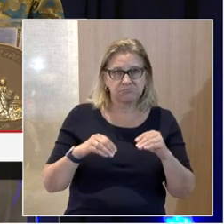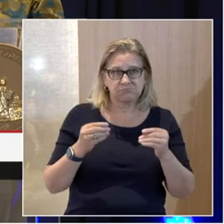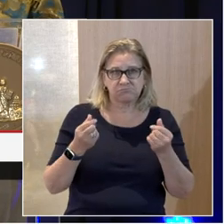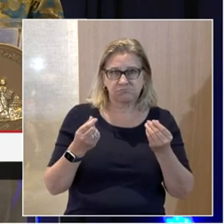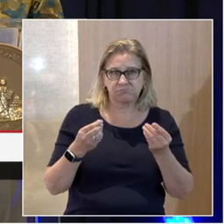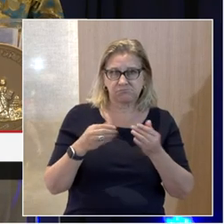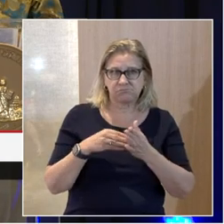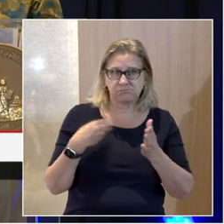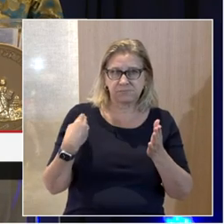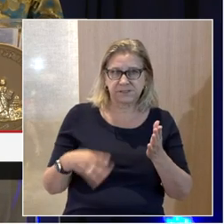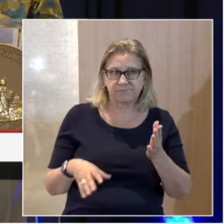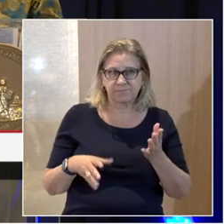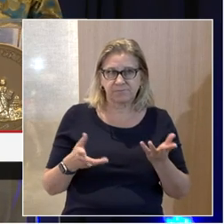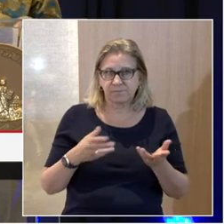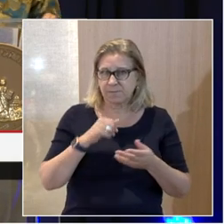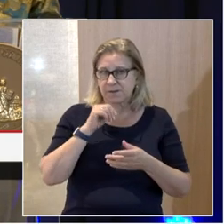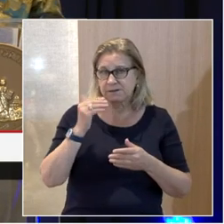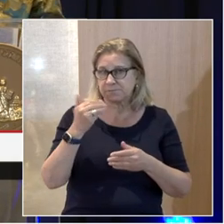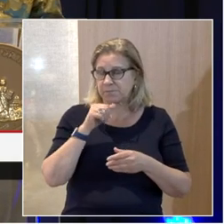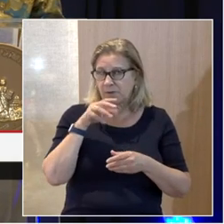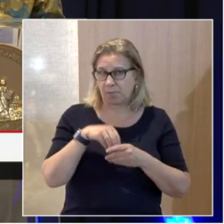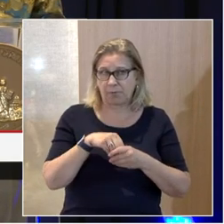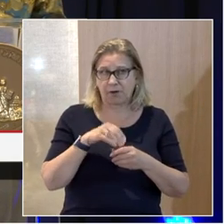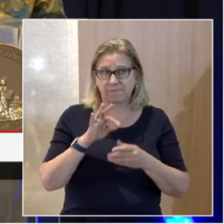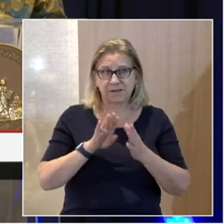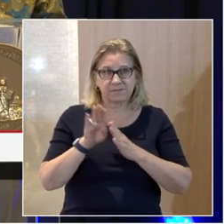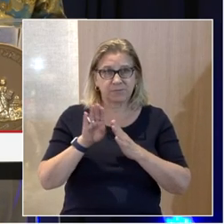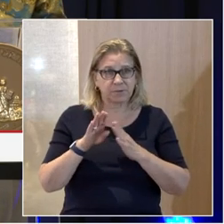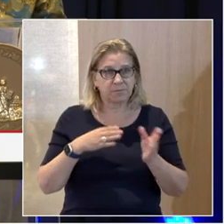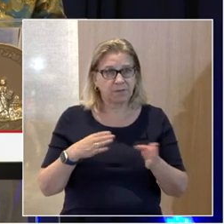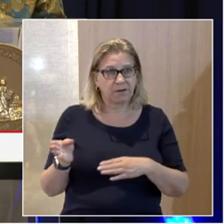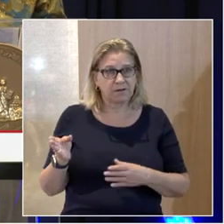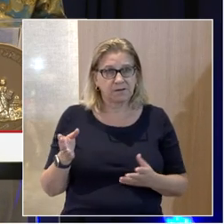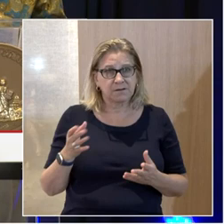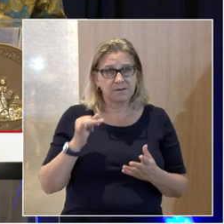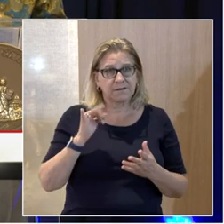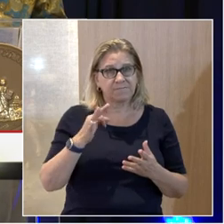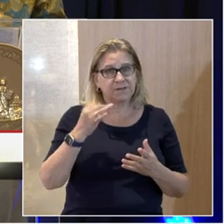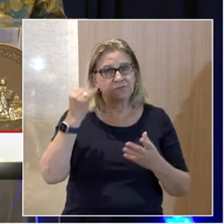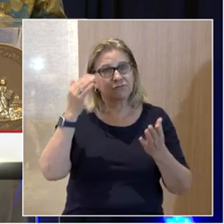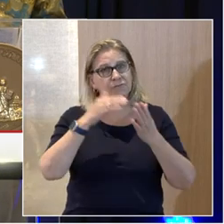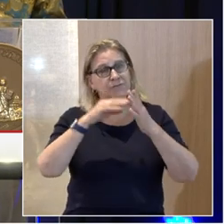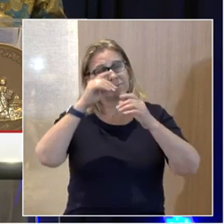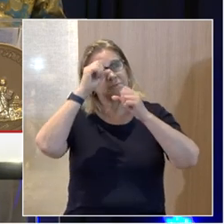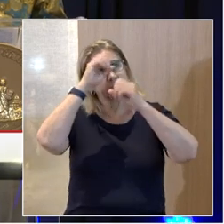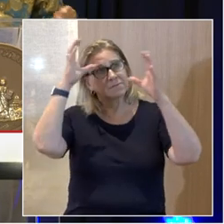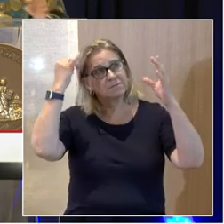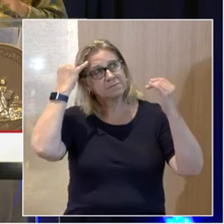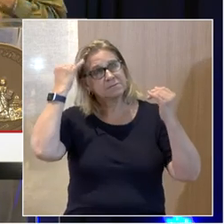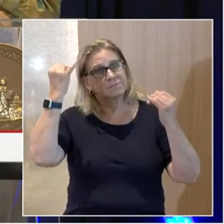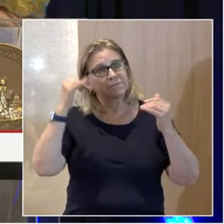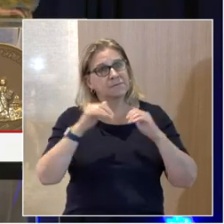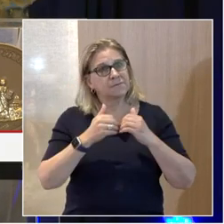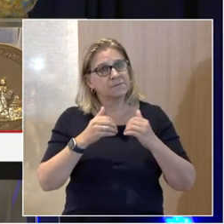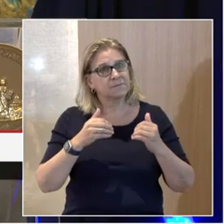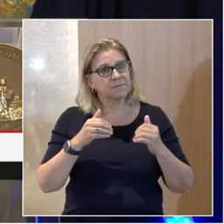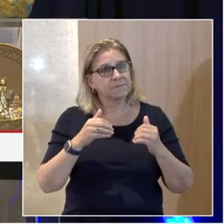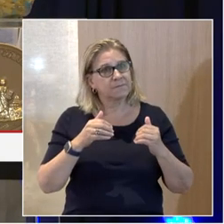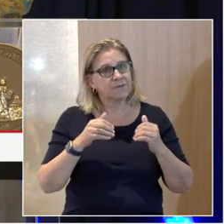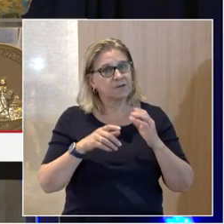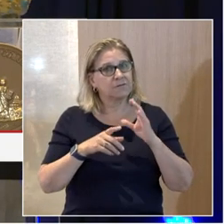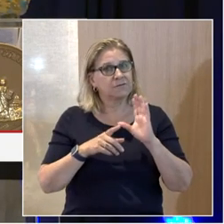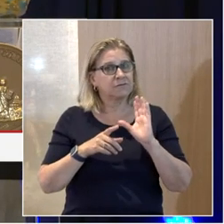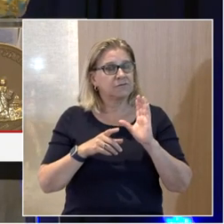you reimagine and thought about activity first, whether it's cultural arts, some type of